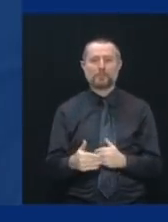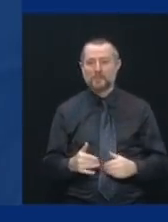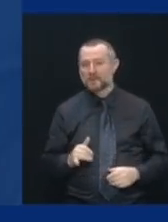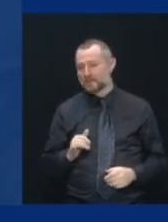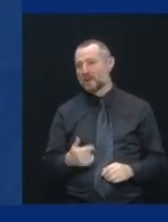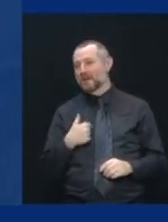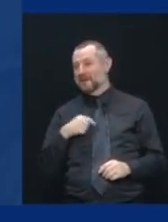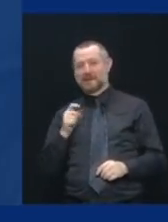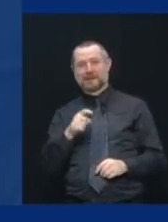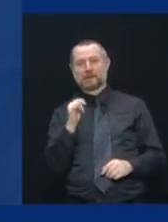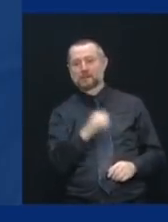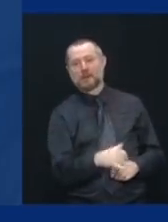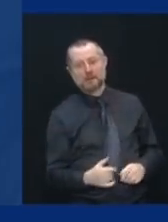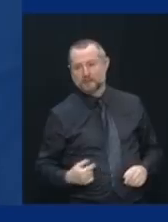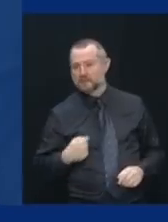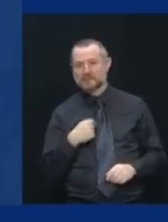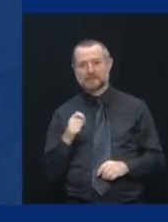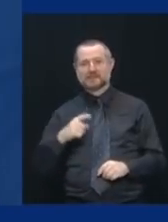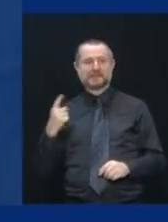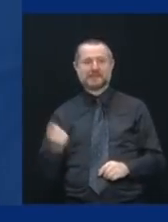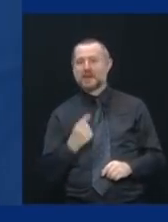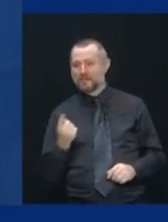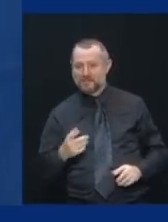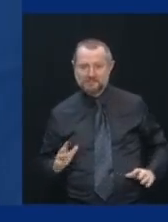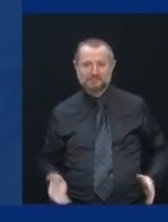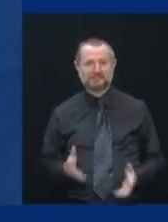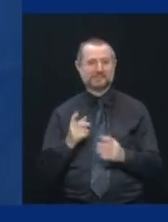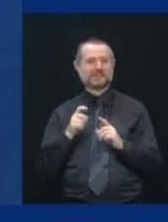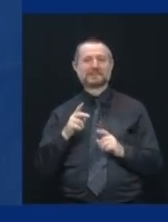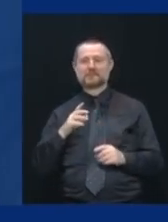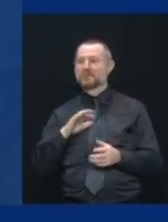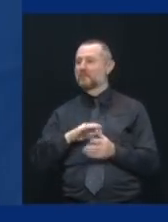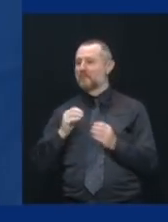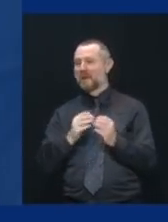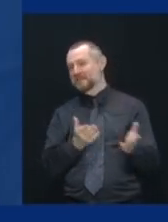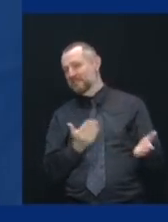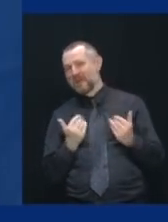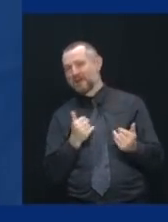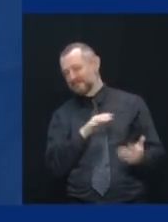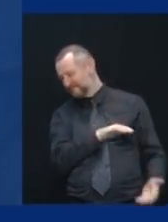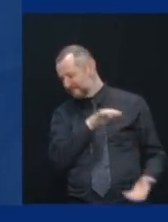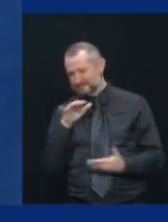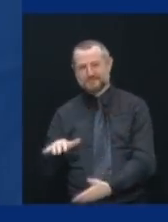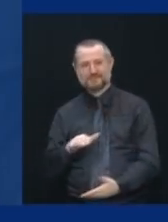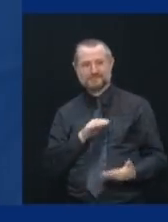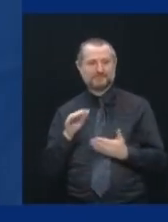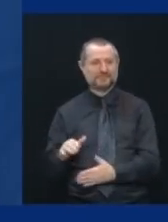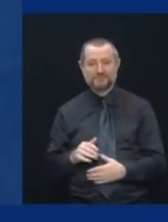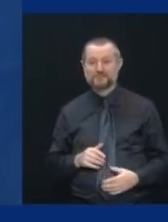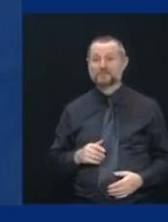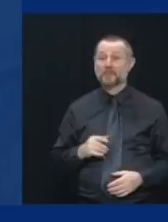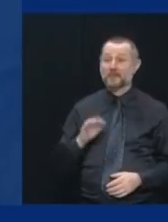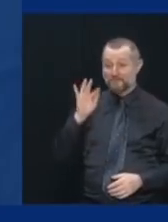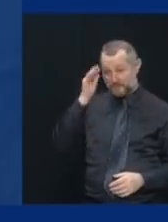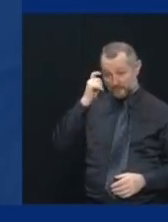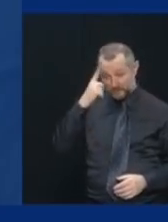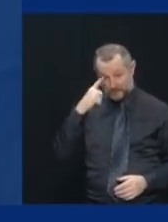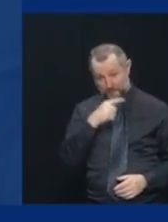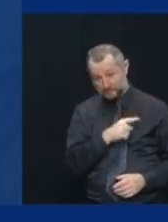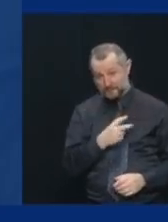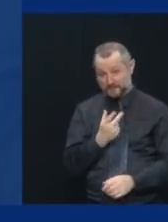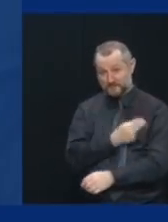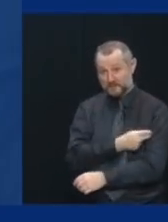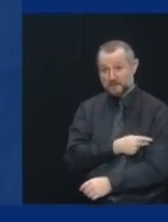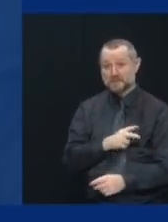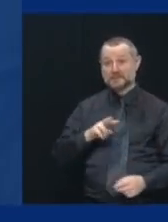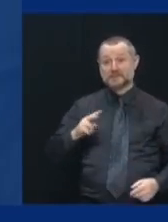We need that bump in the supply. Second doses now are allocated by the federal government. Here's your first